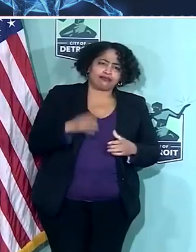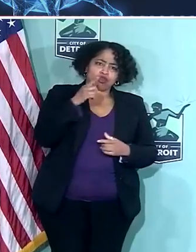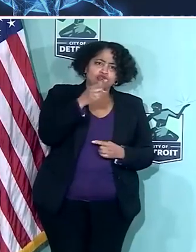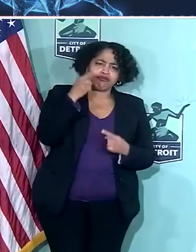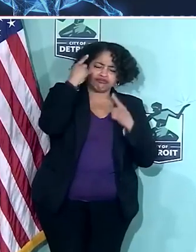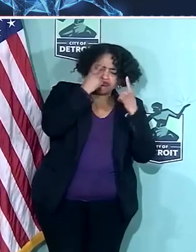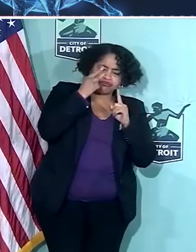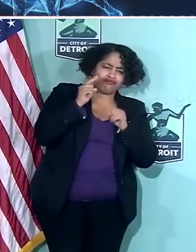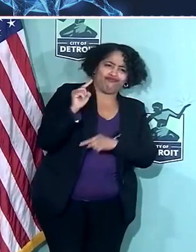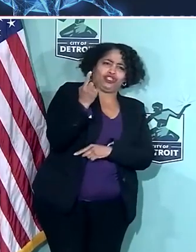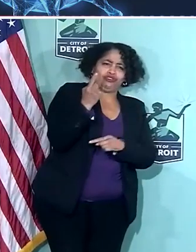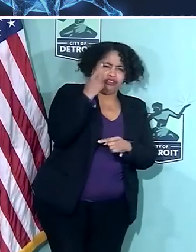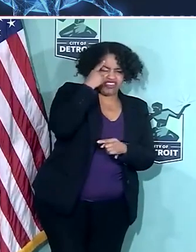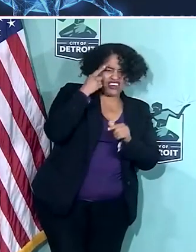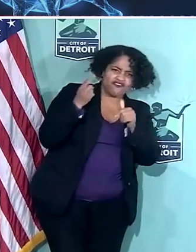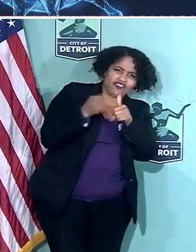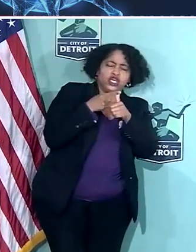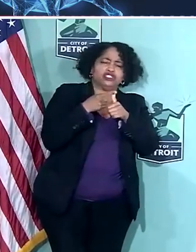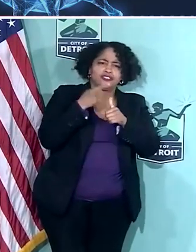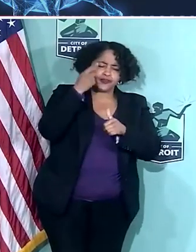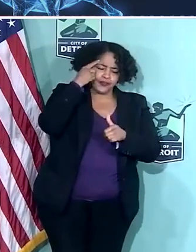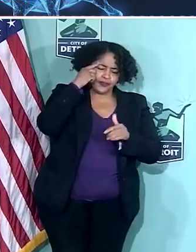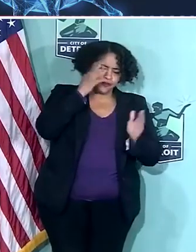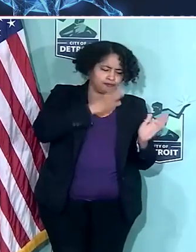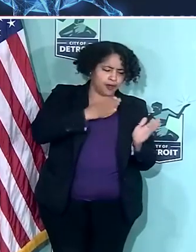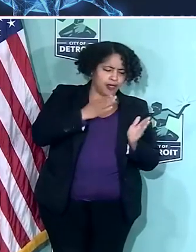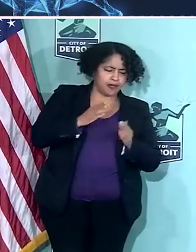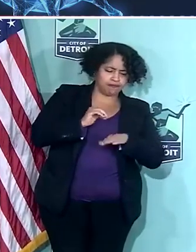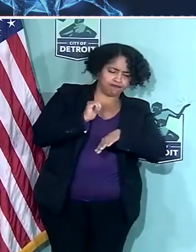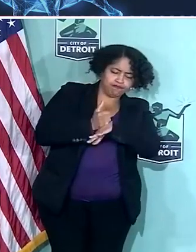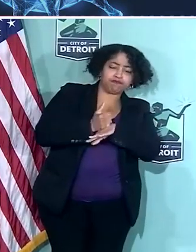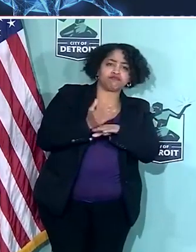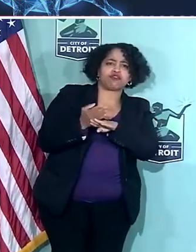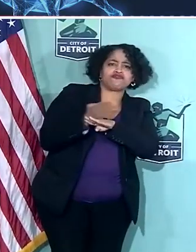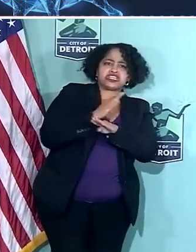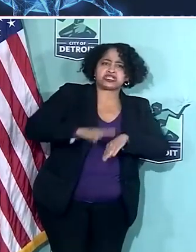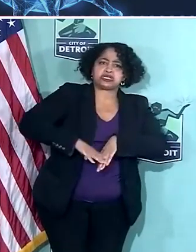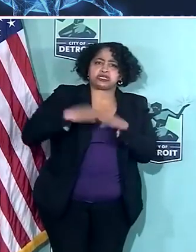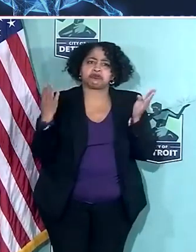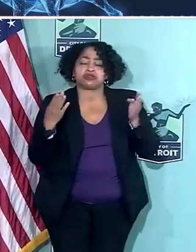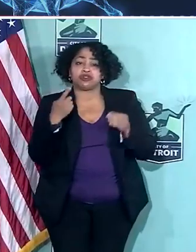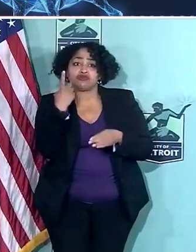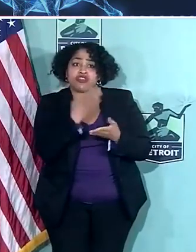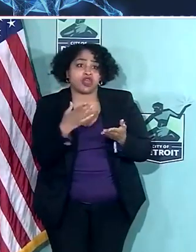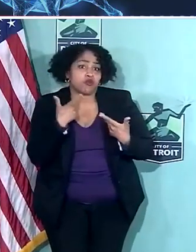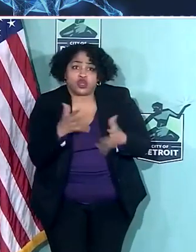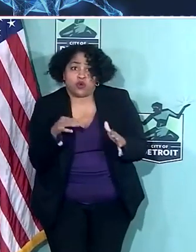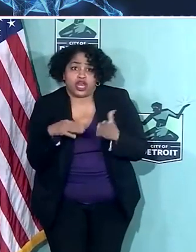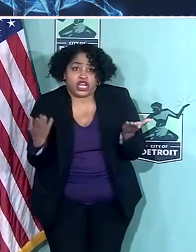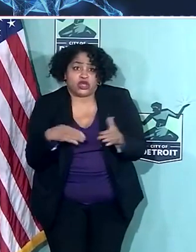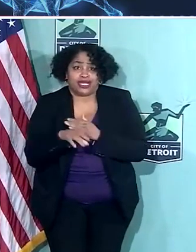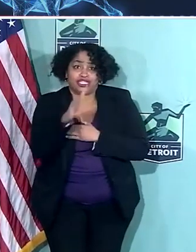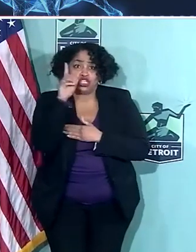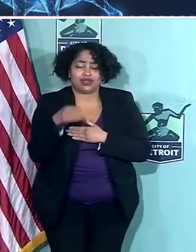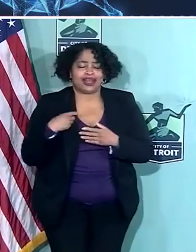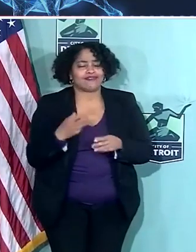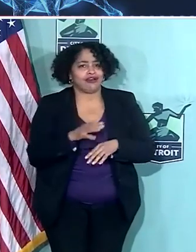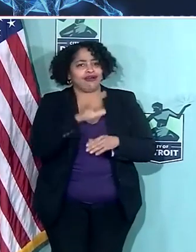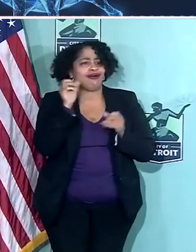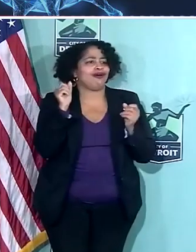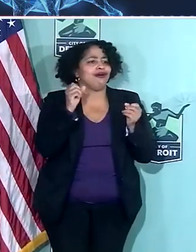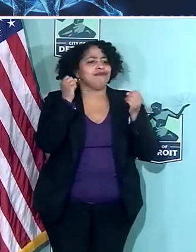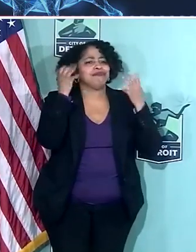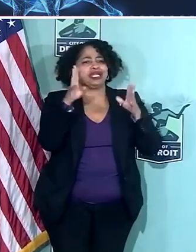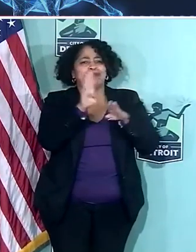way so that they will be open safely. And the one thing we're not going to have in the city of Detroit is to have a bunch of businesses